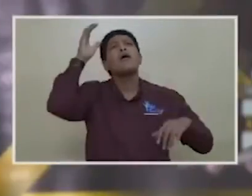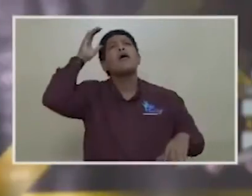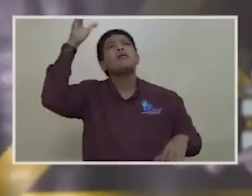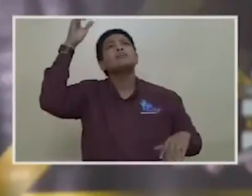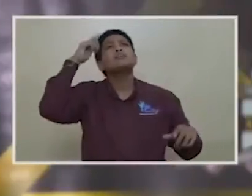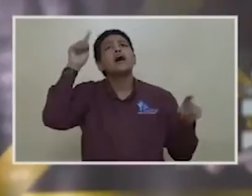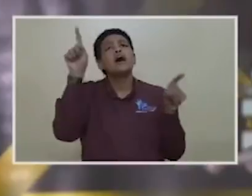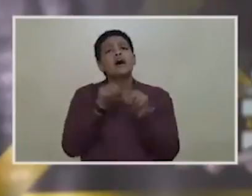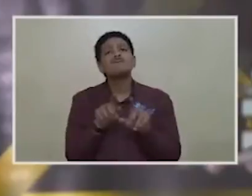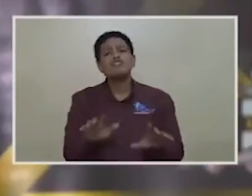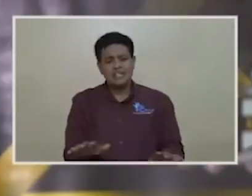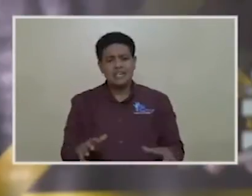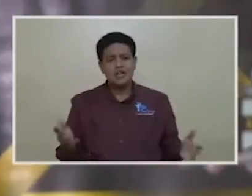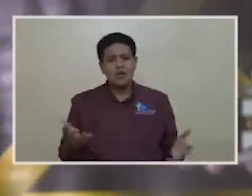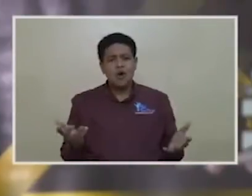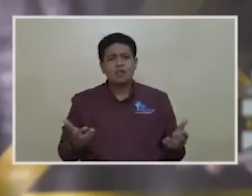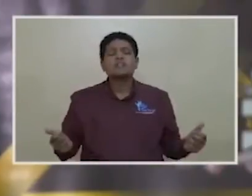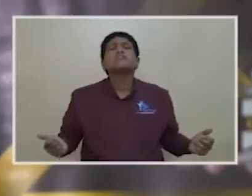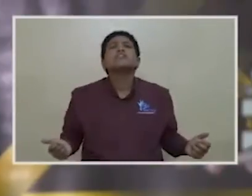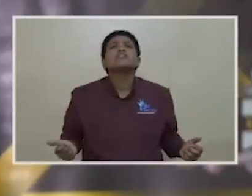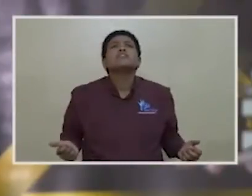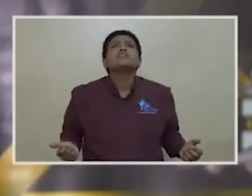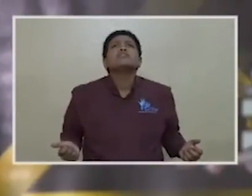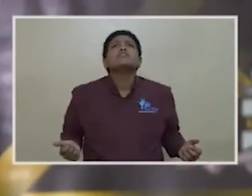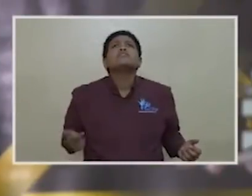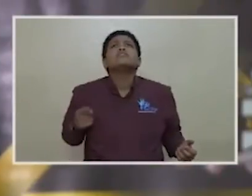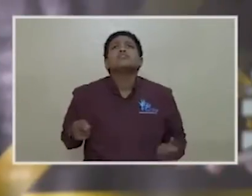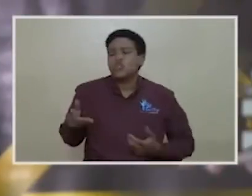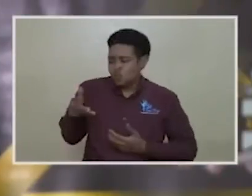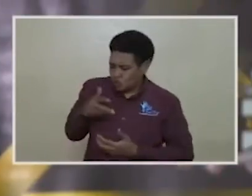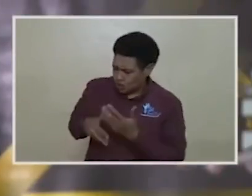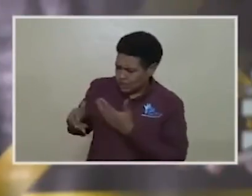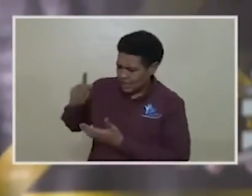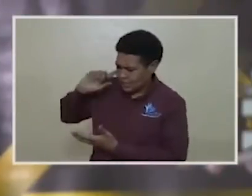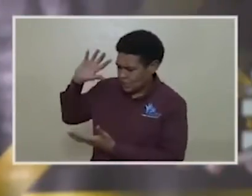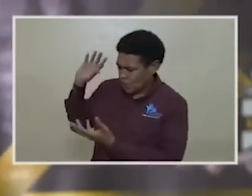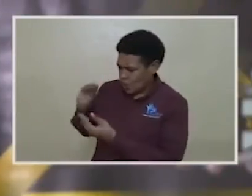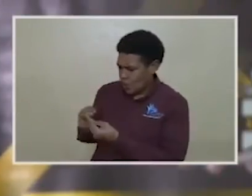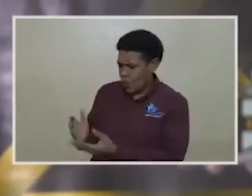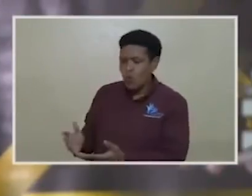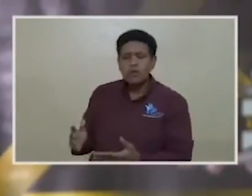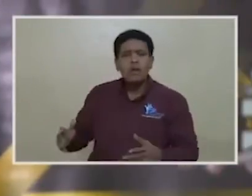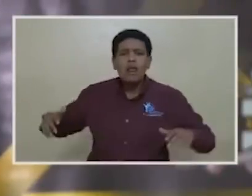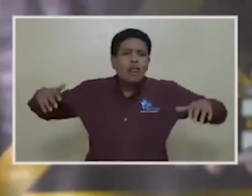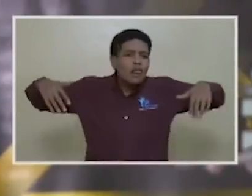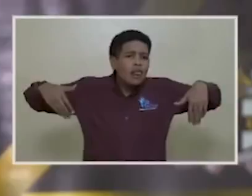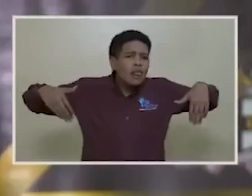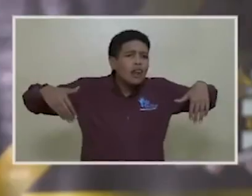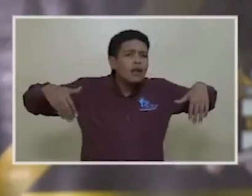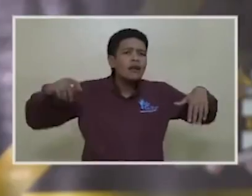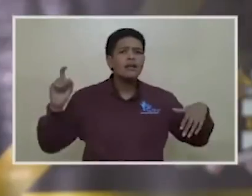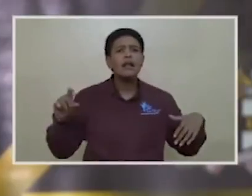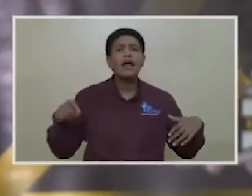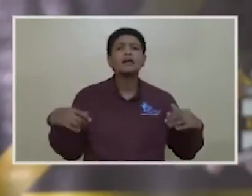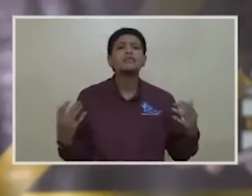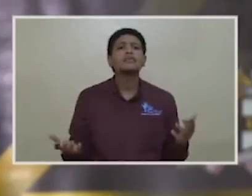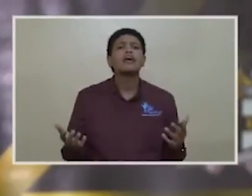consensus that the society as a whole has not